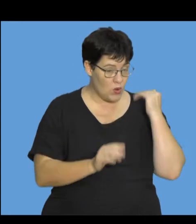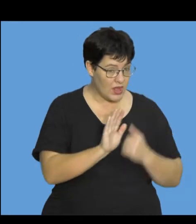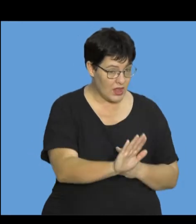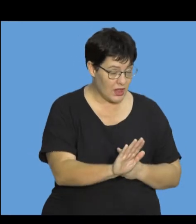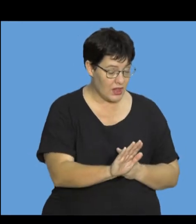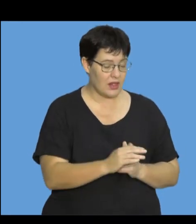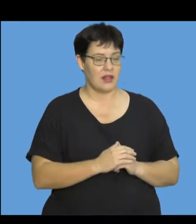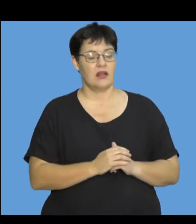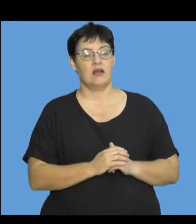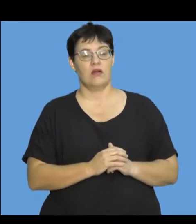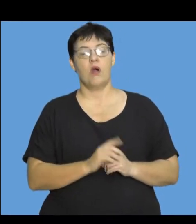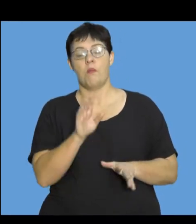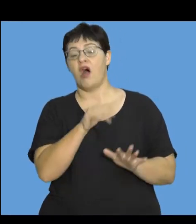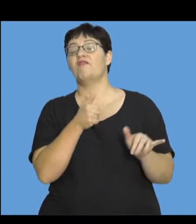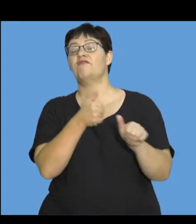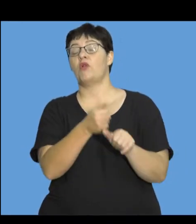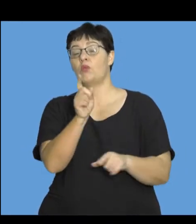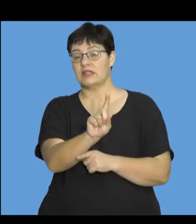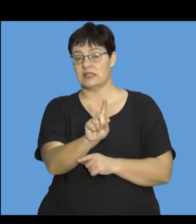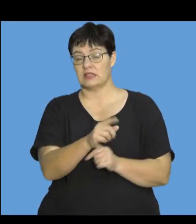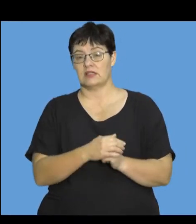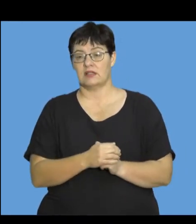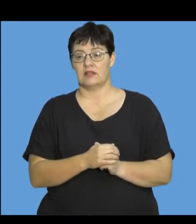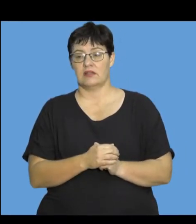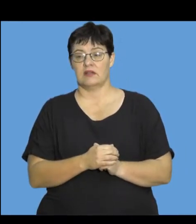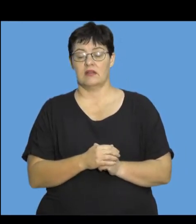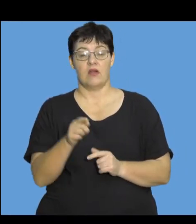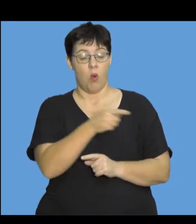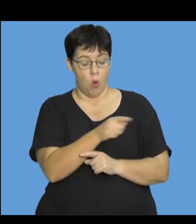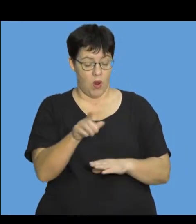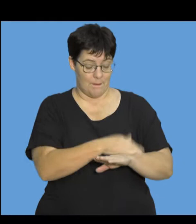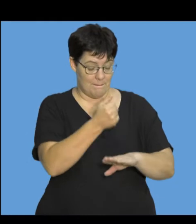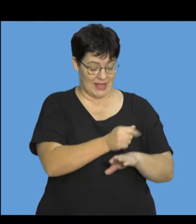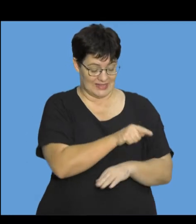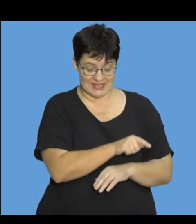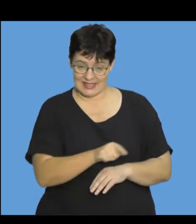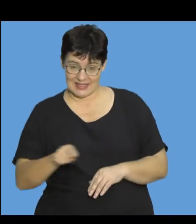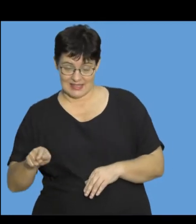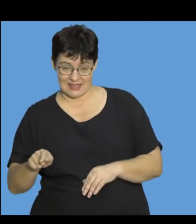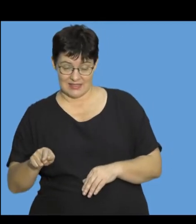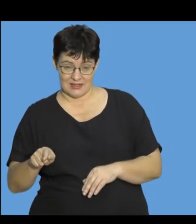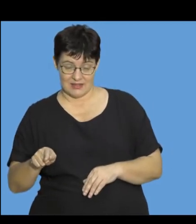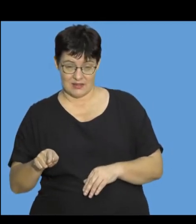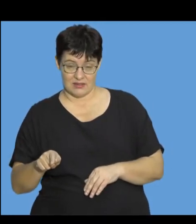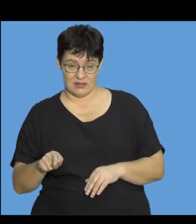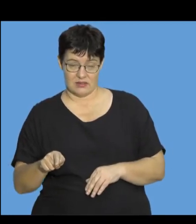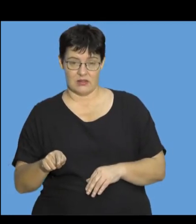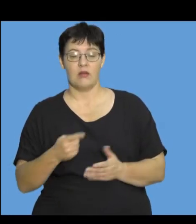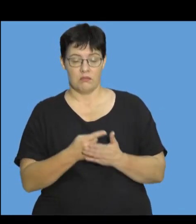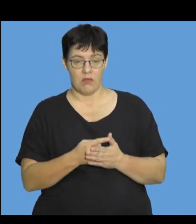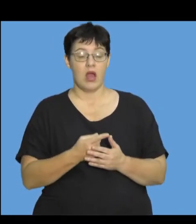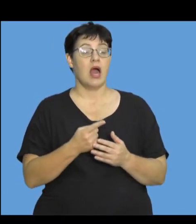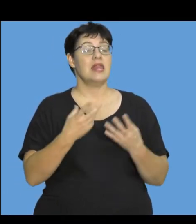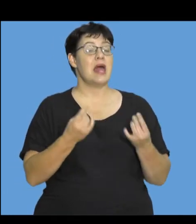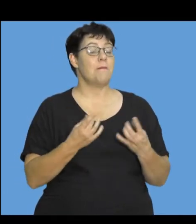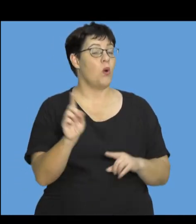very first step that we need to follow there will be to rewrite all the bases to be in terms of prime